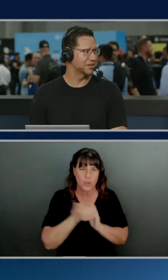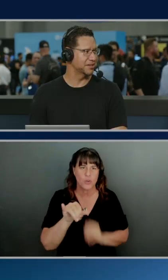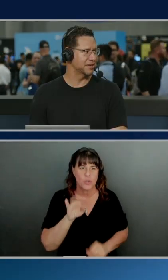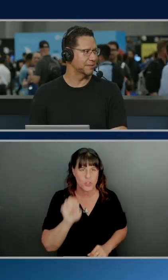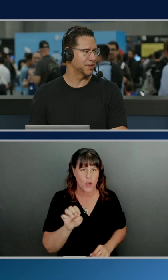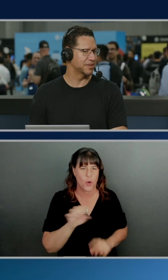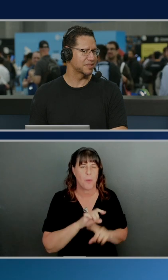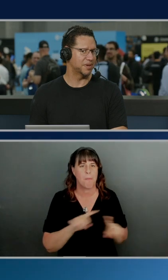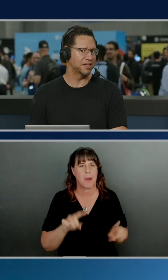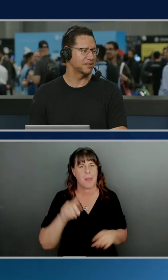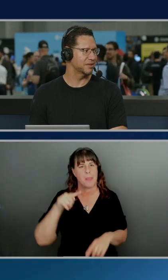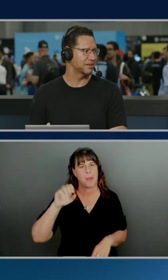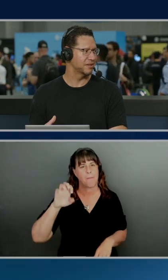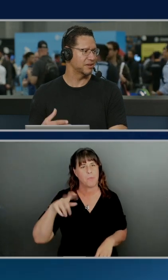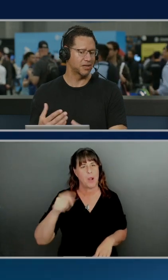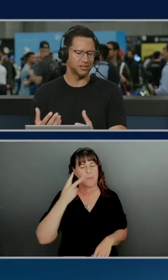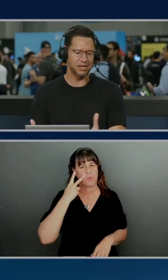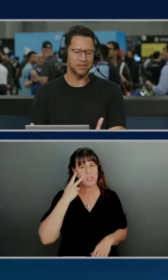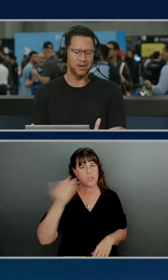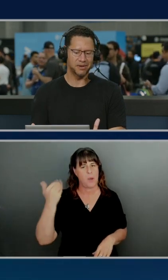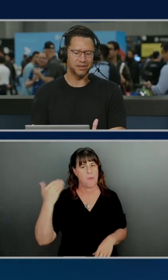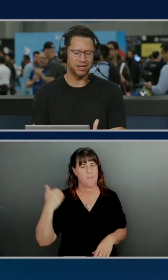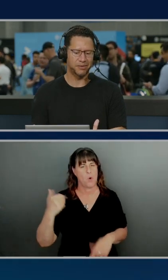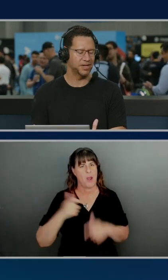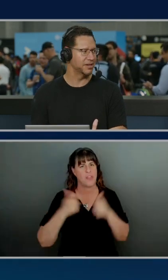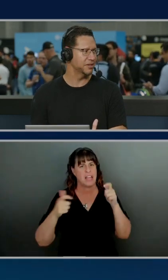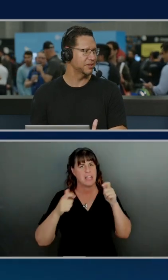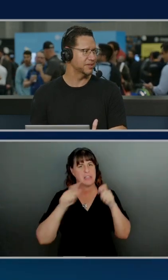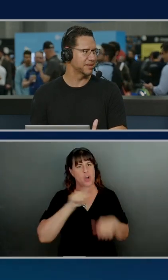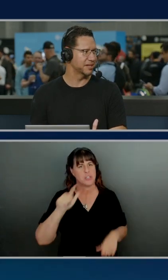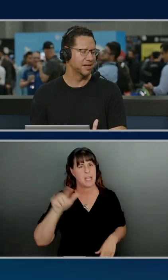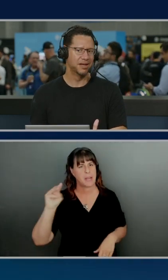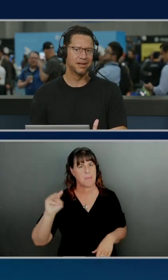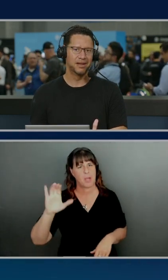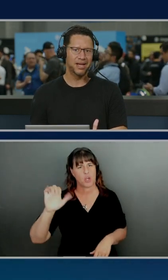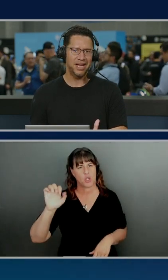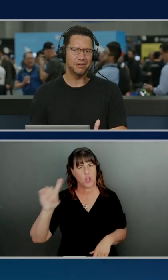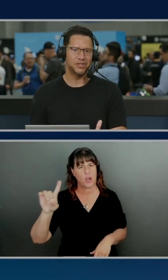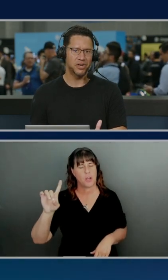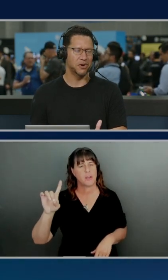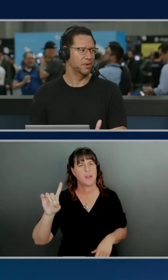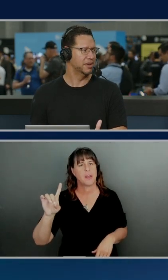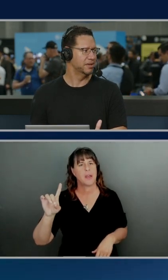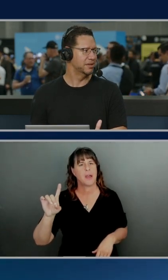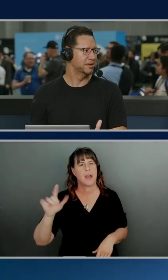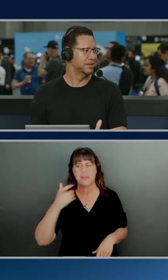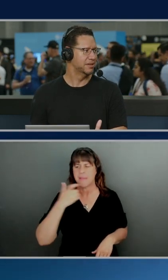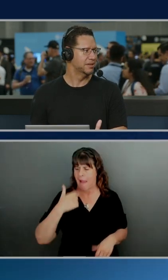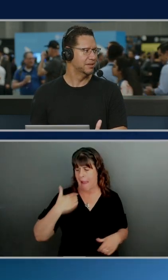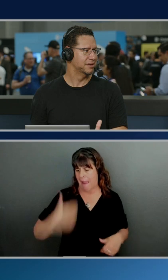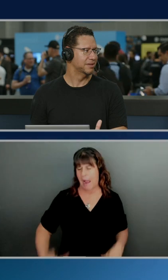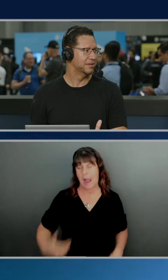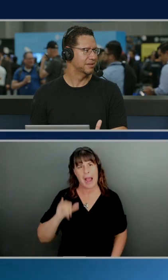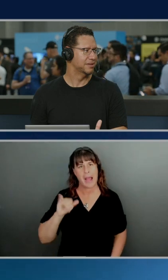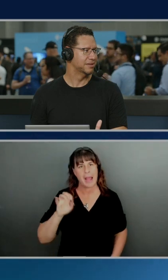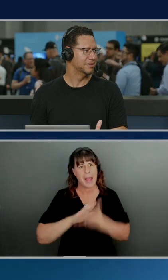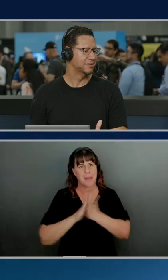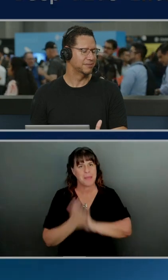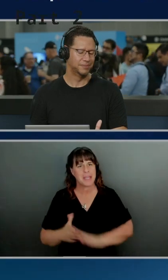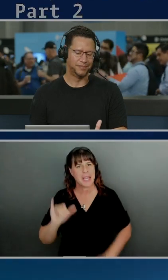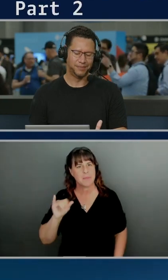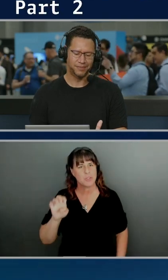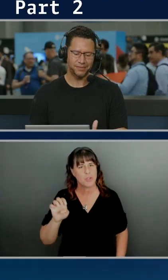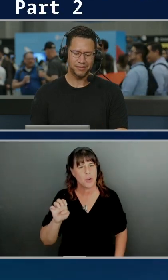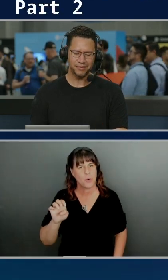saw it earlier, the response, the large language model, Claude 3 Haiku, was like, hey, I'm Joe. Yeah, and I think, this next